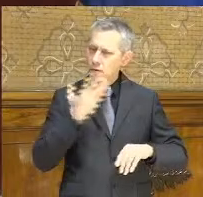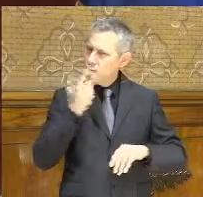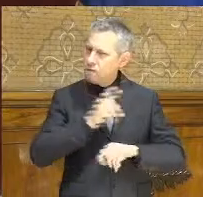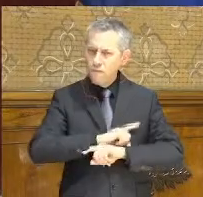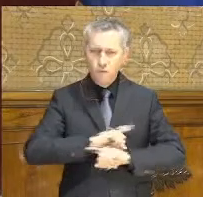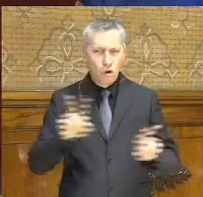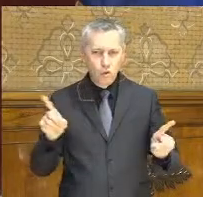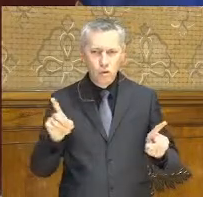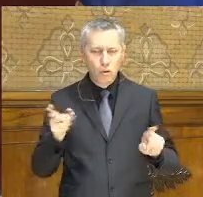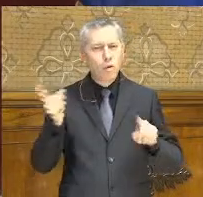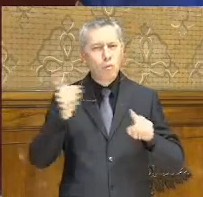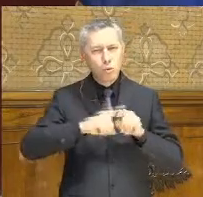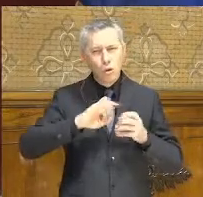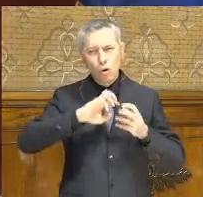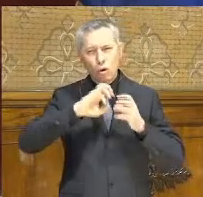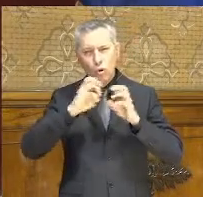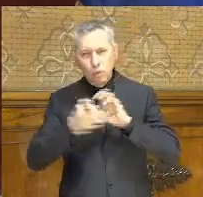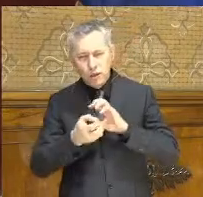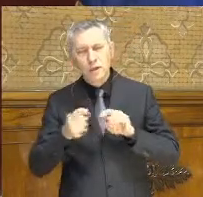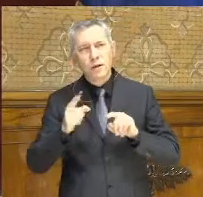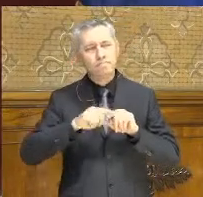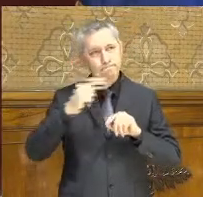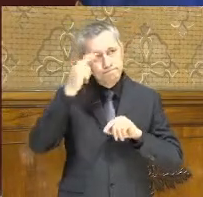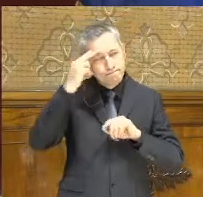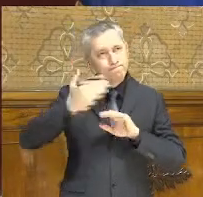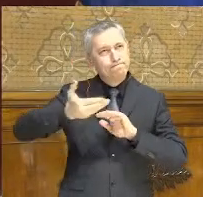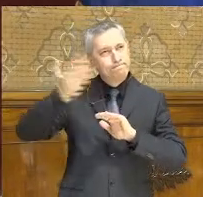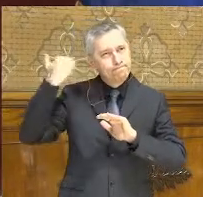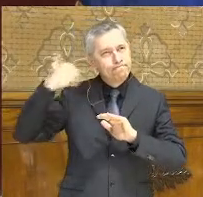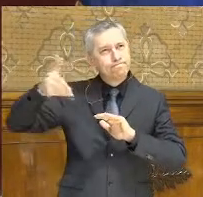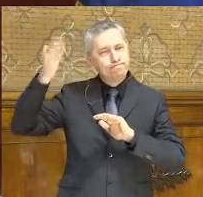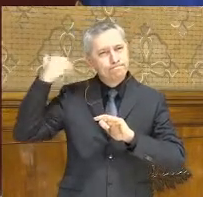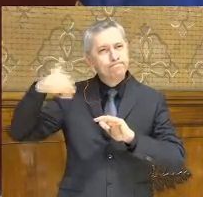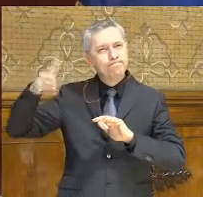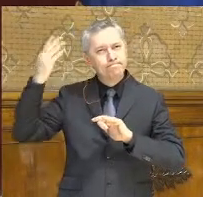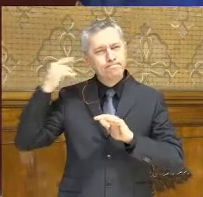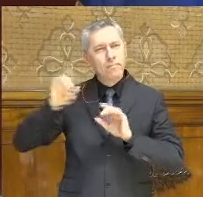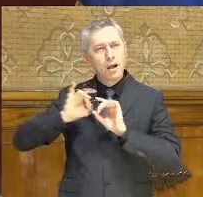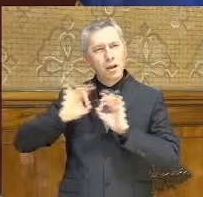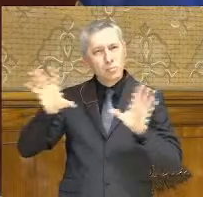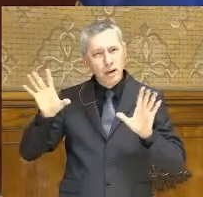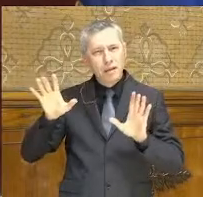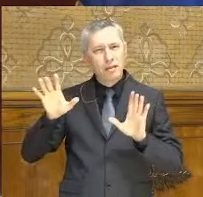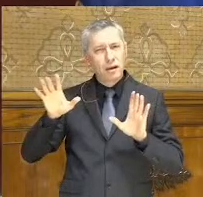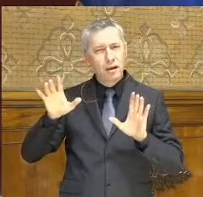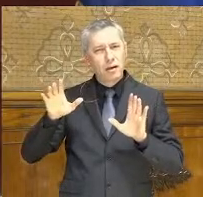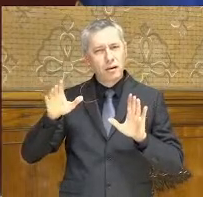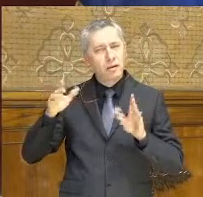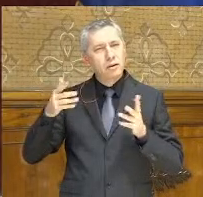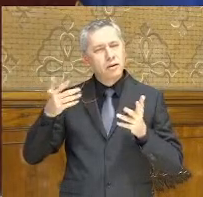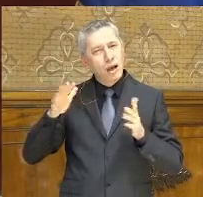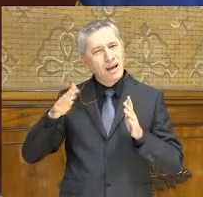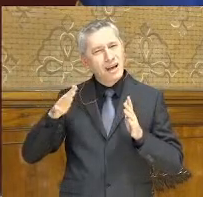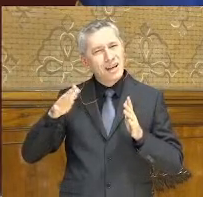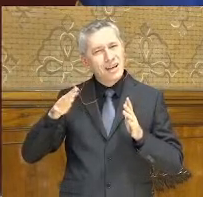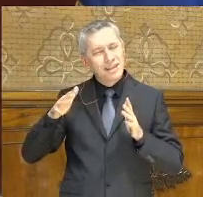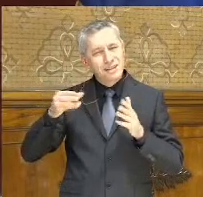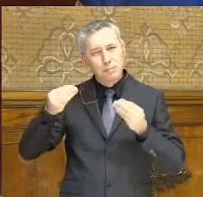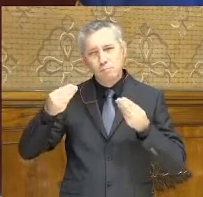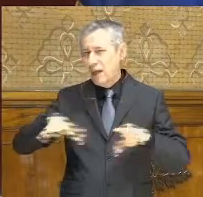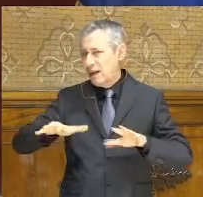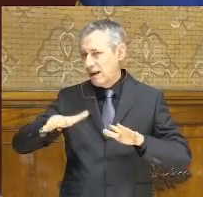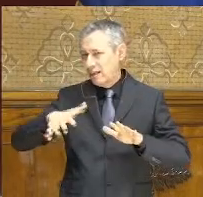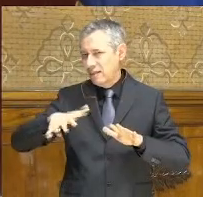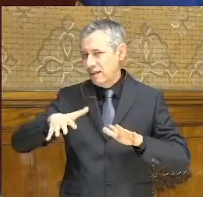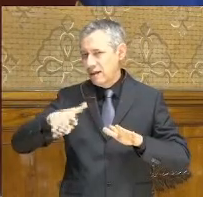lies in the melancholic memories of generations of Ukrainians who have lived at the limits of liberty with